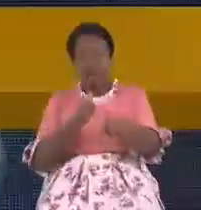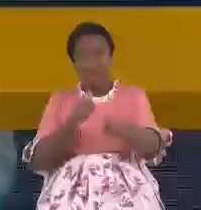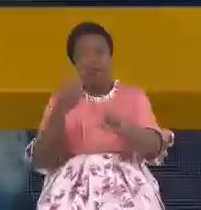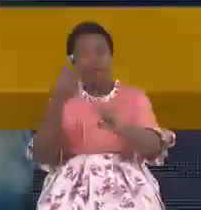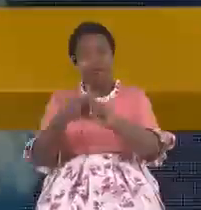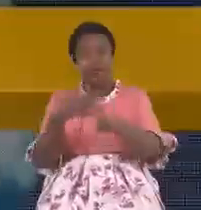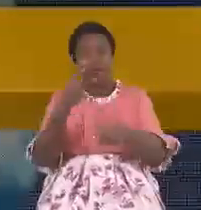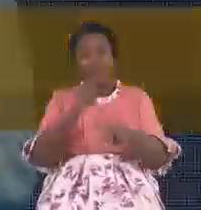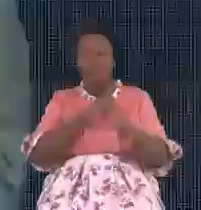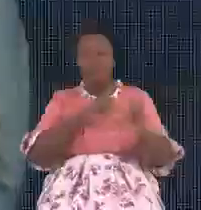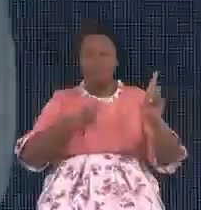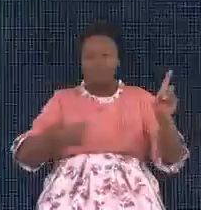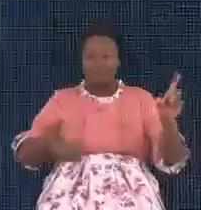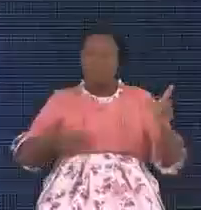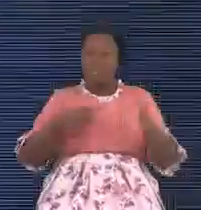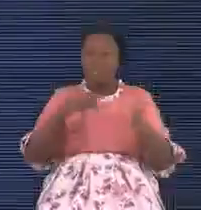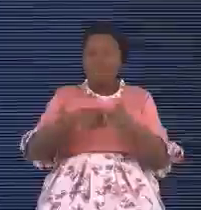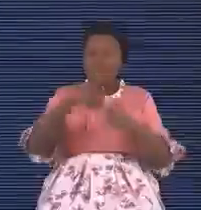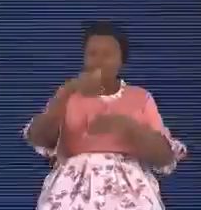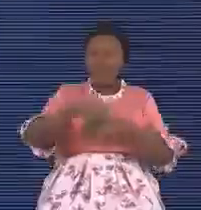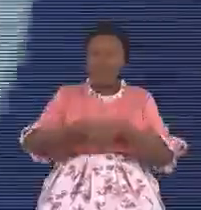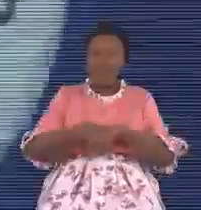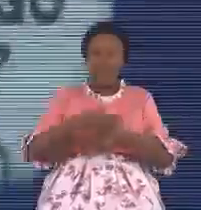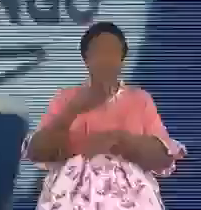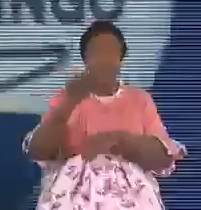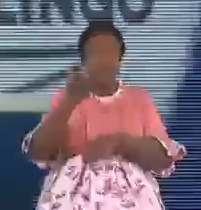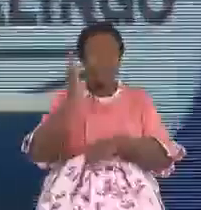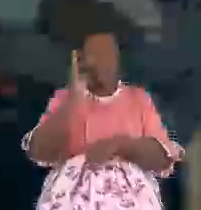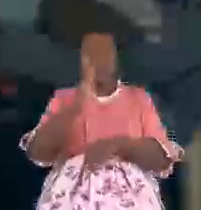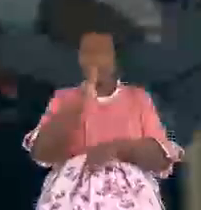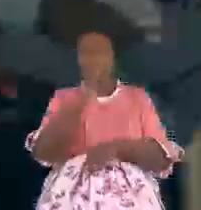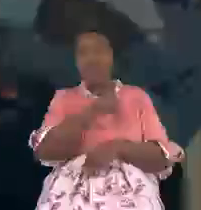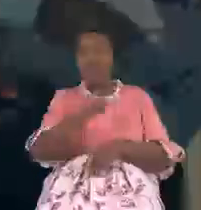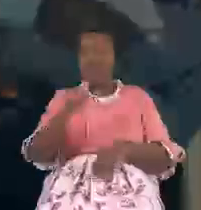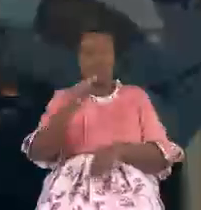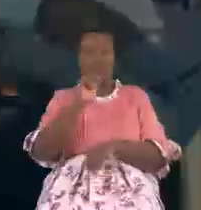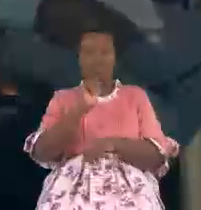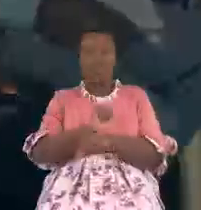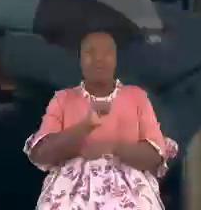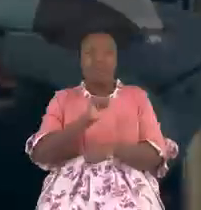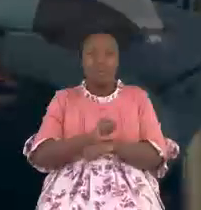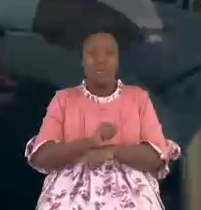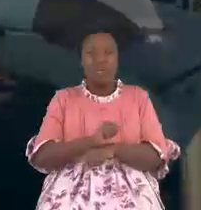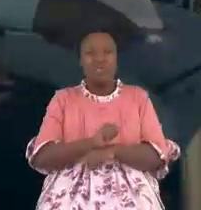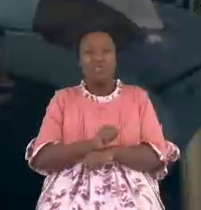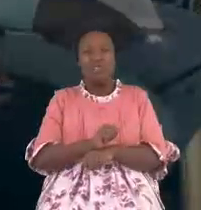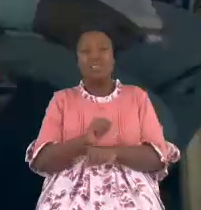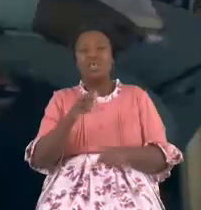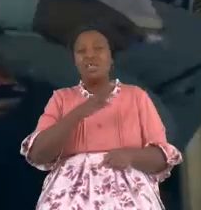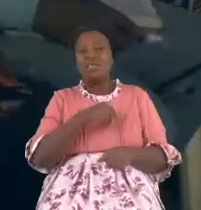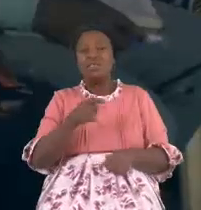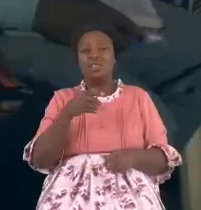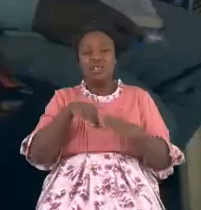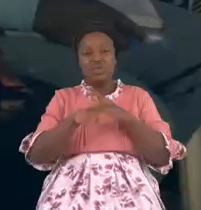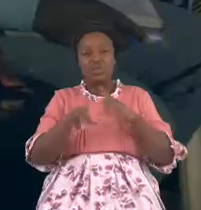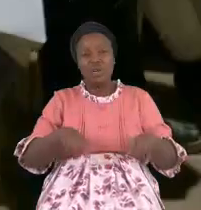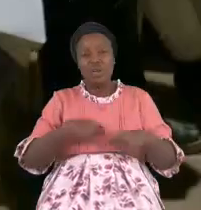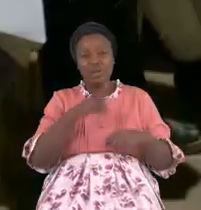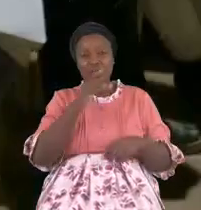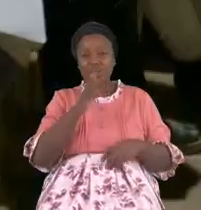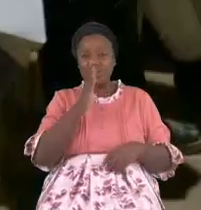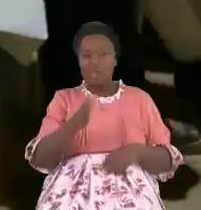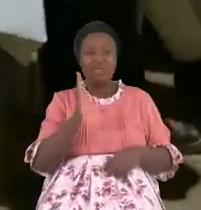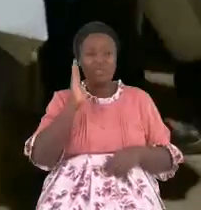tonight there shall be a performance in your life there shall be a performance